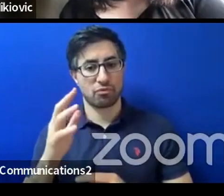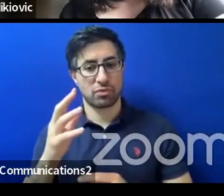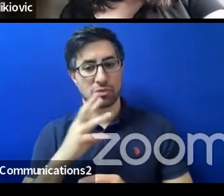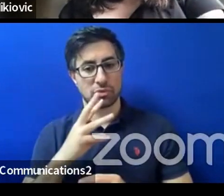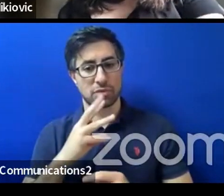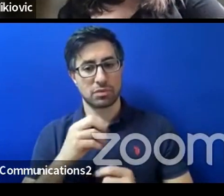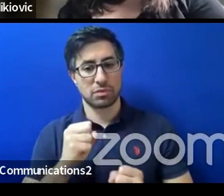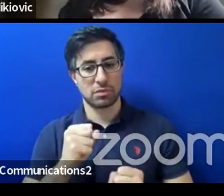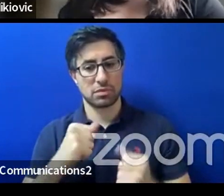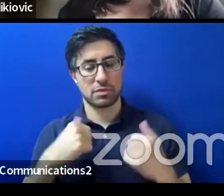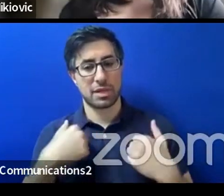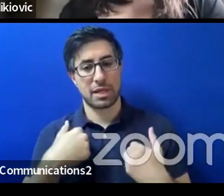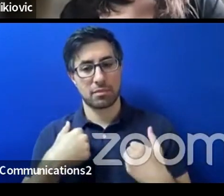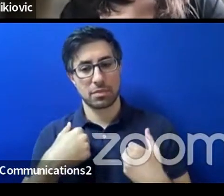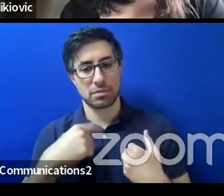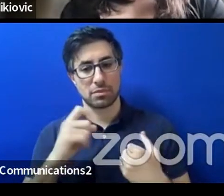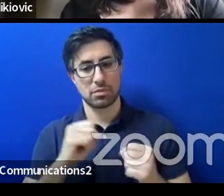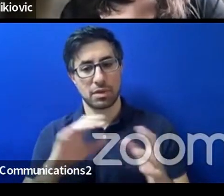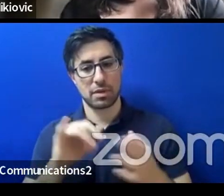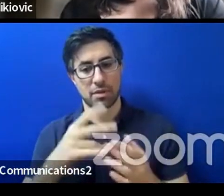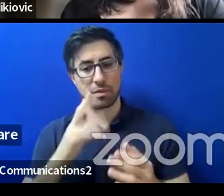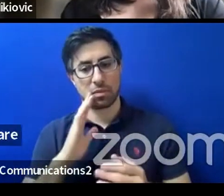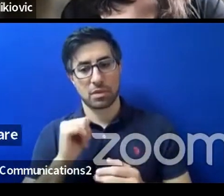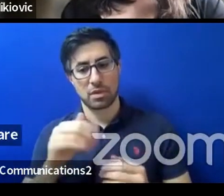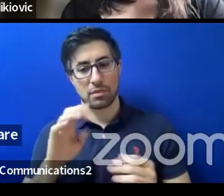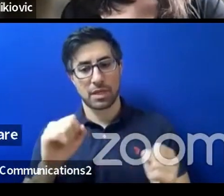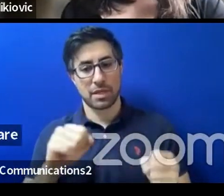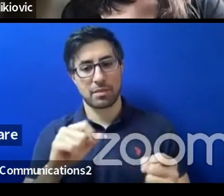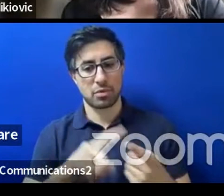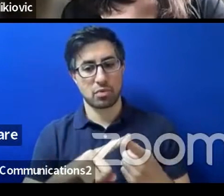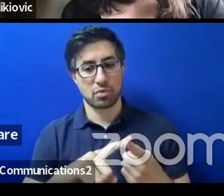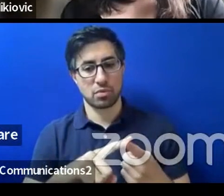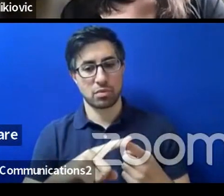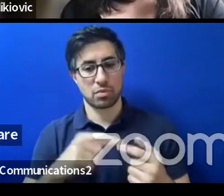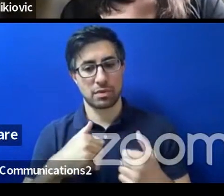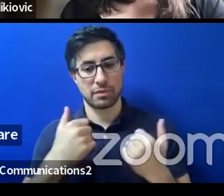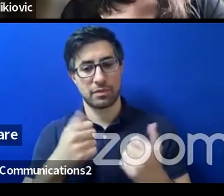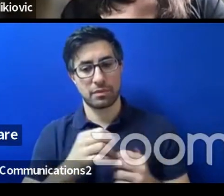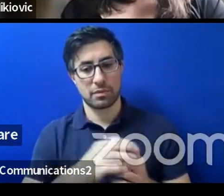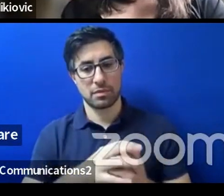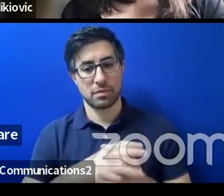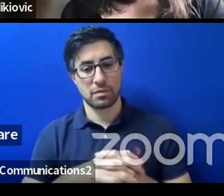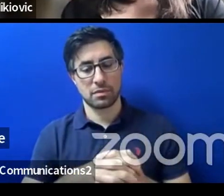the water, the animals, because without that, we would not be able to basically live.